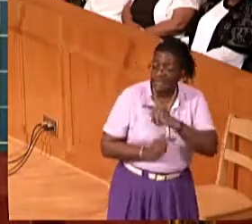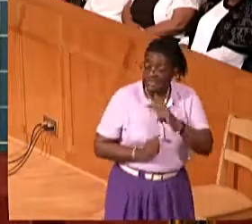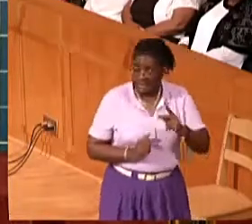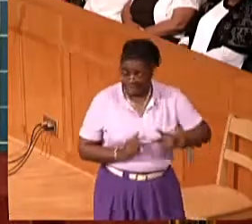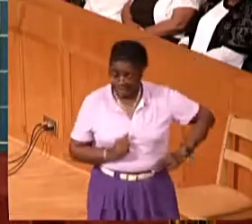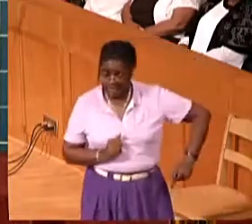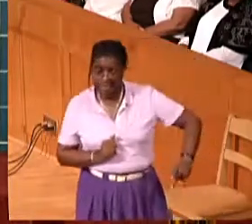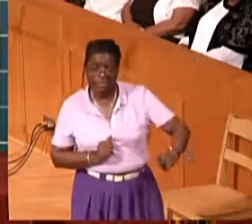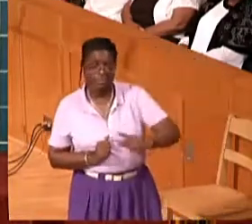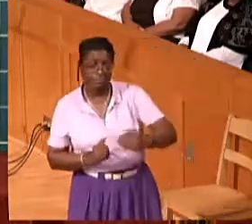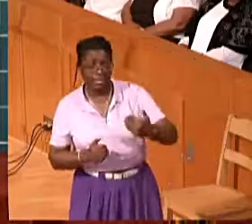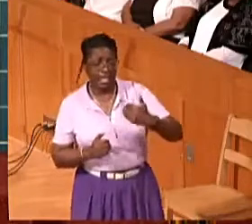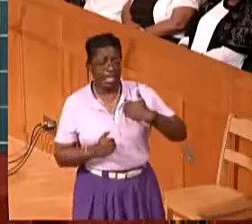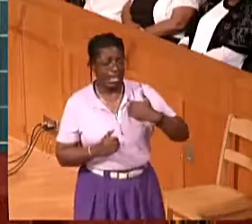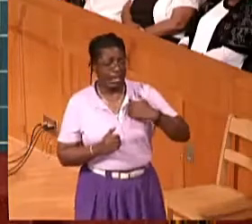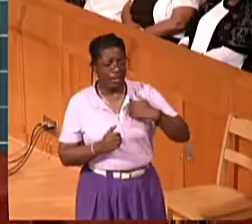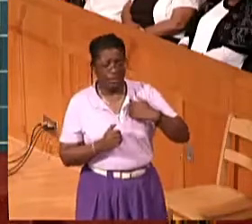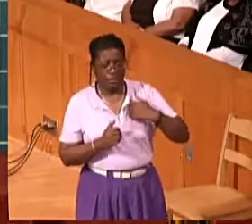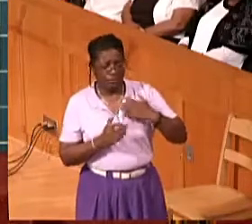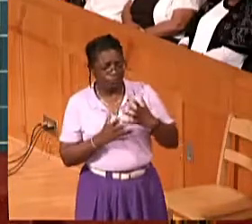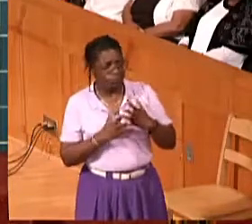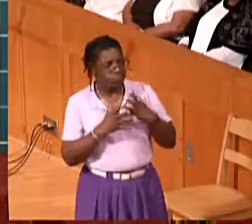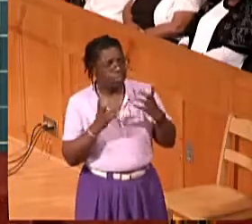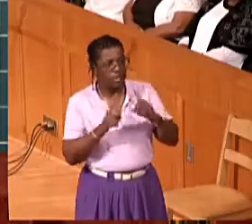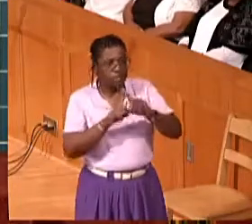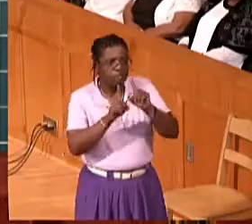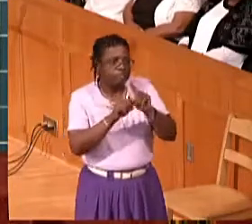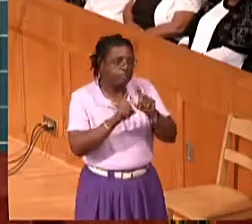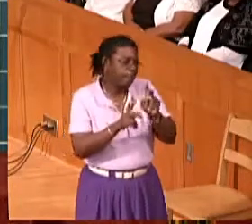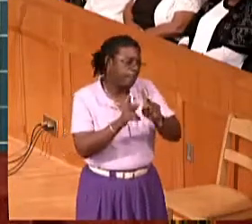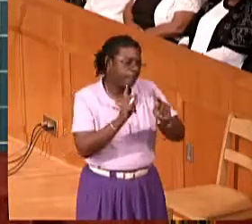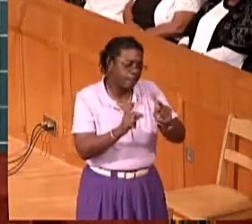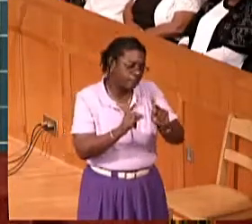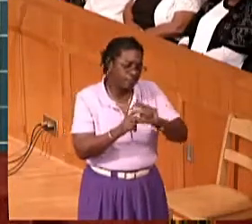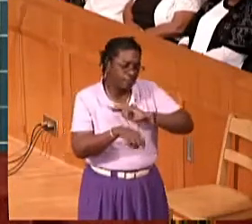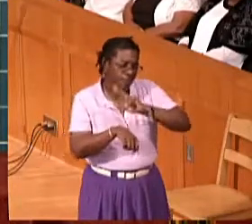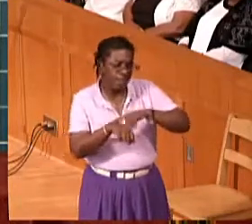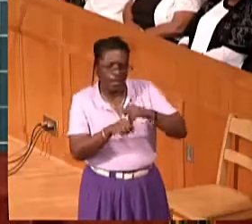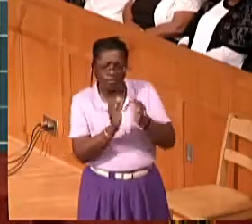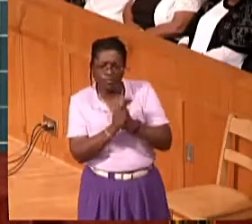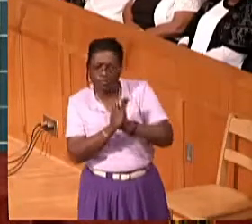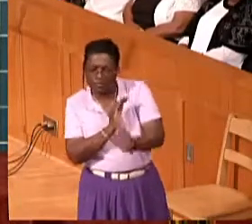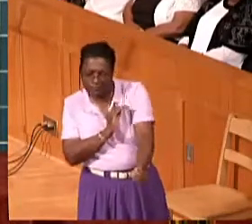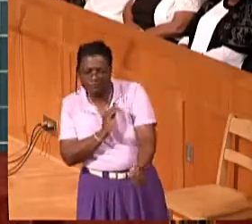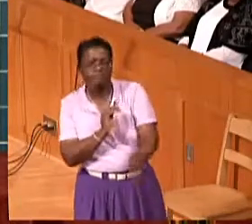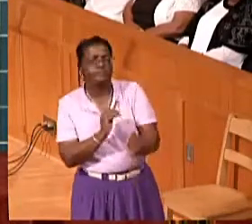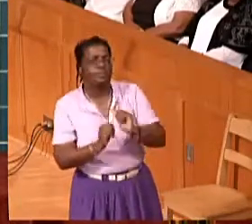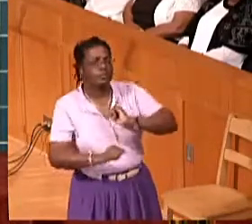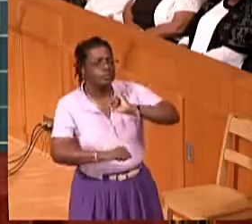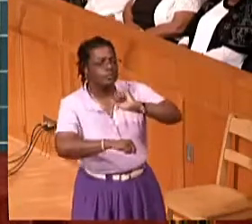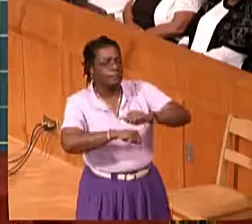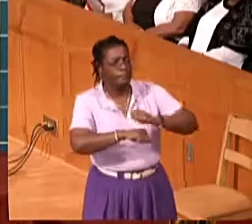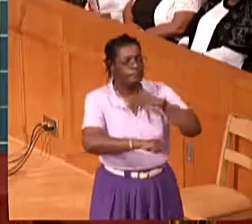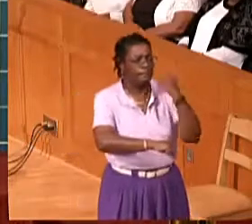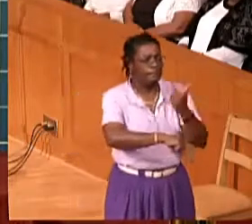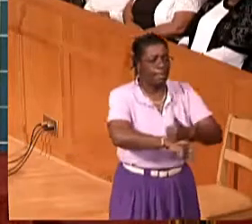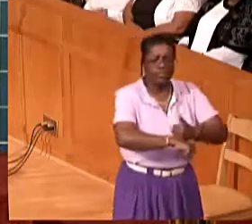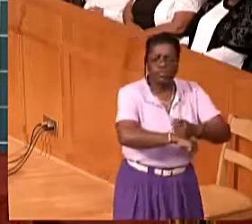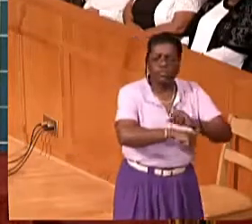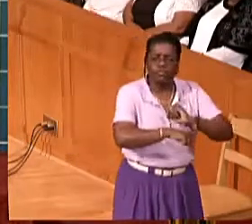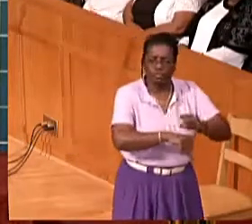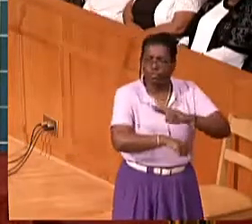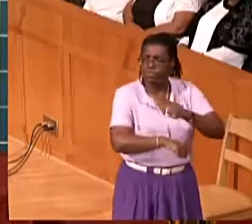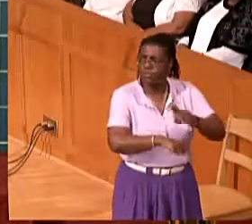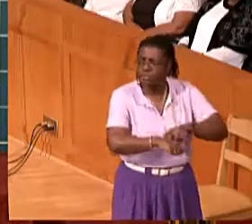with all kinds of talent. He gave different amounts based on the different abilities. You're